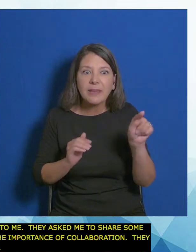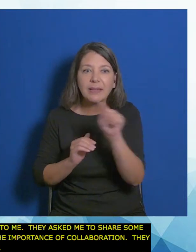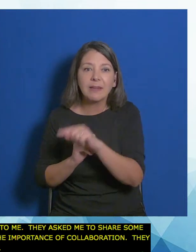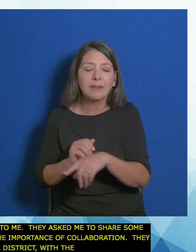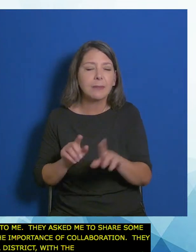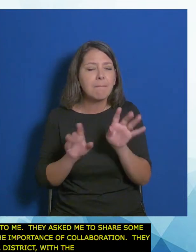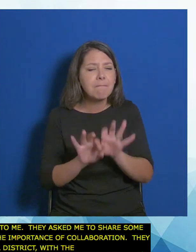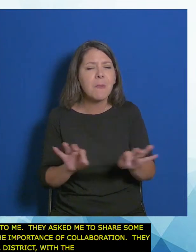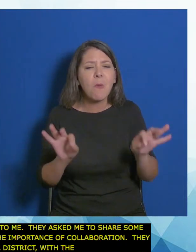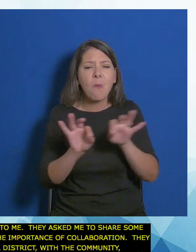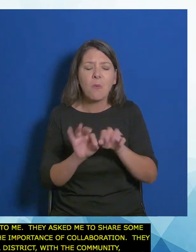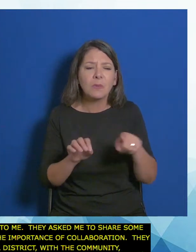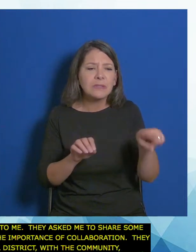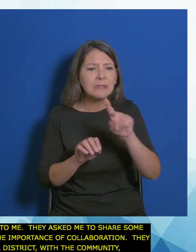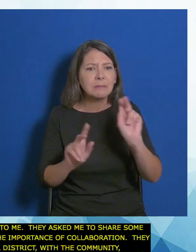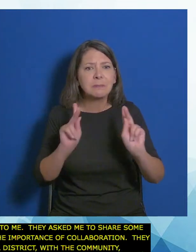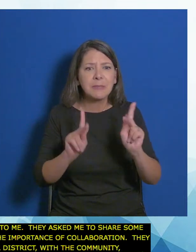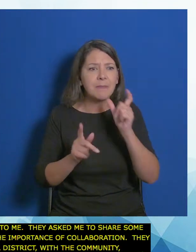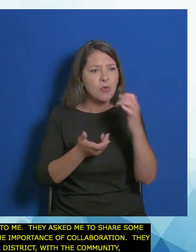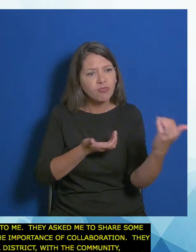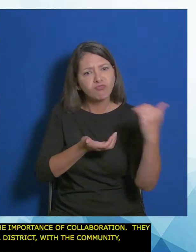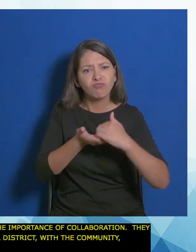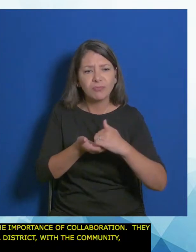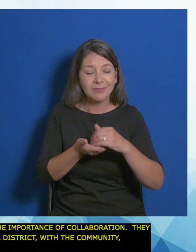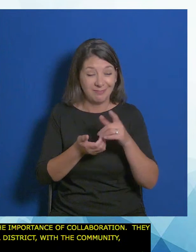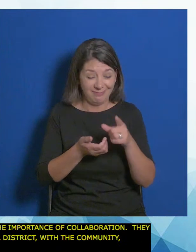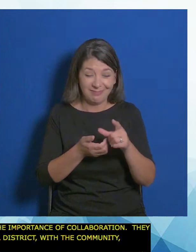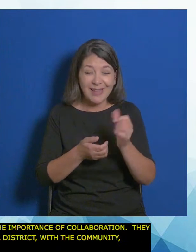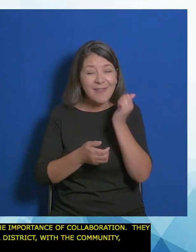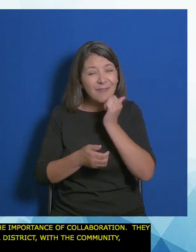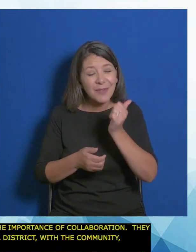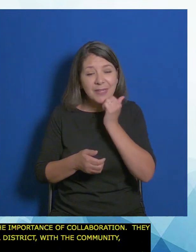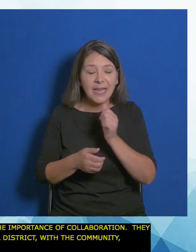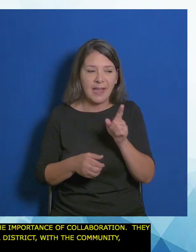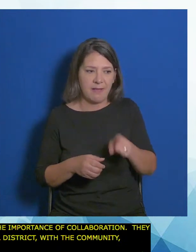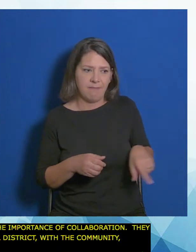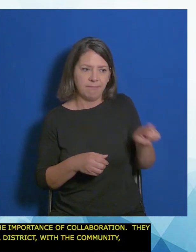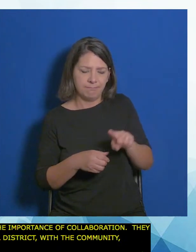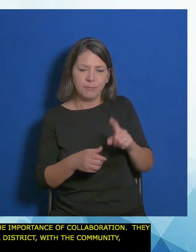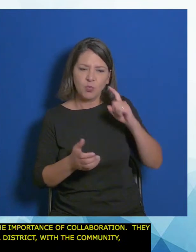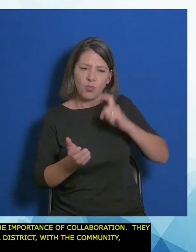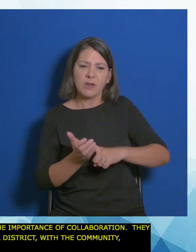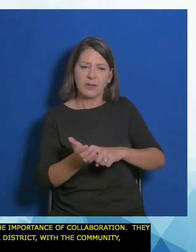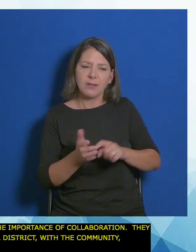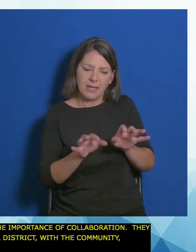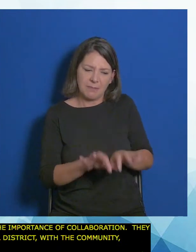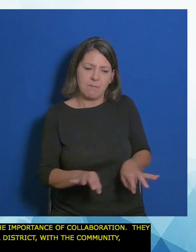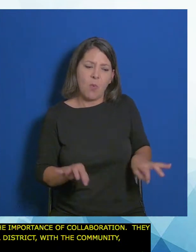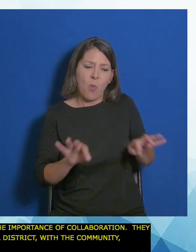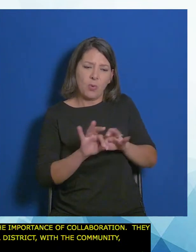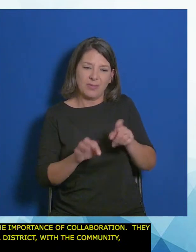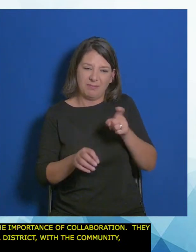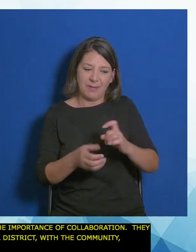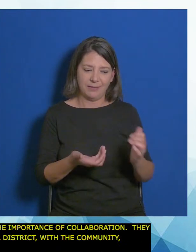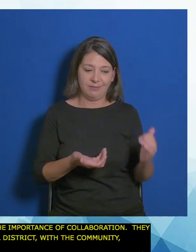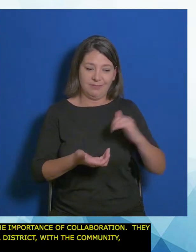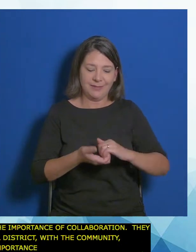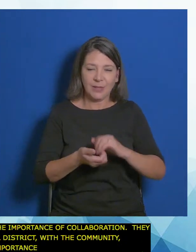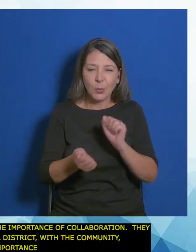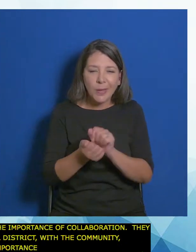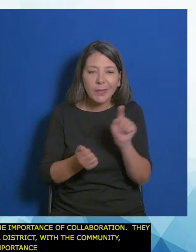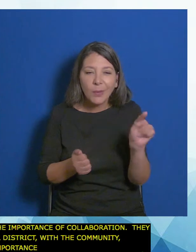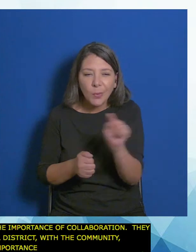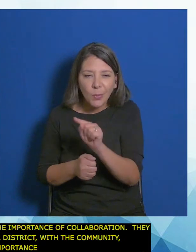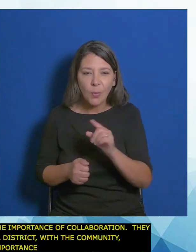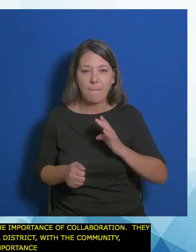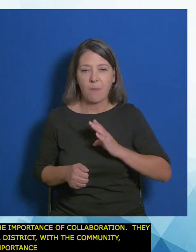stakeholders. They do that every day, and they recognize the importance of the collaboration with you, the board of